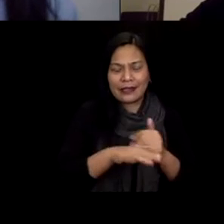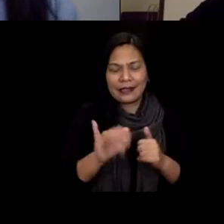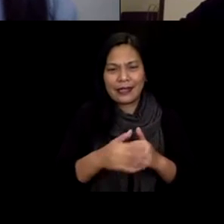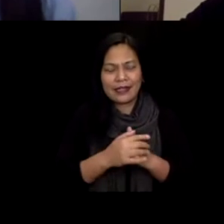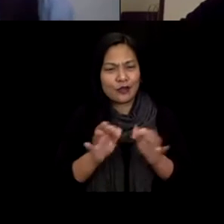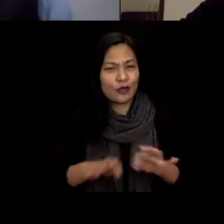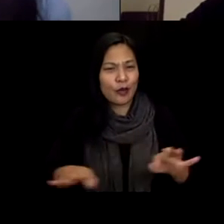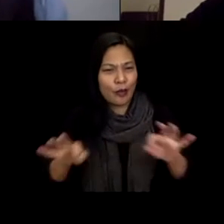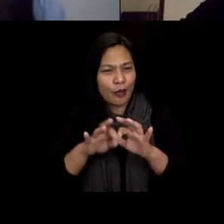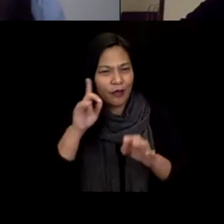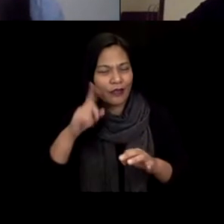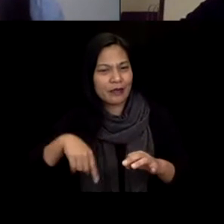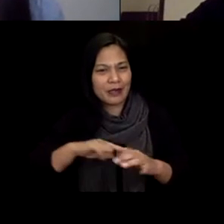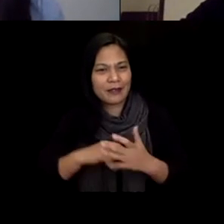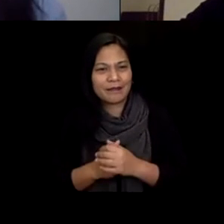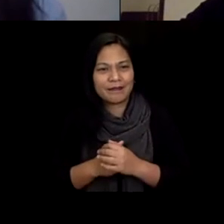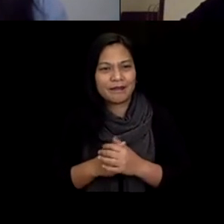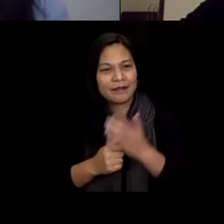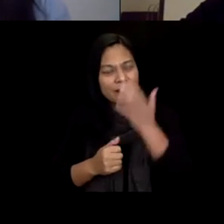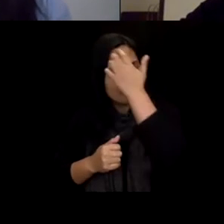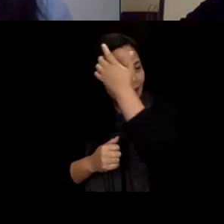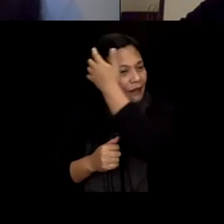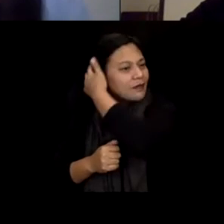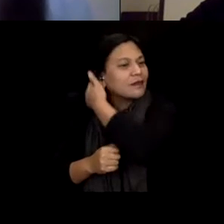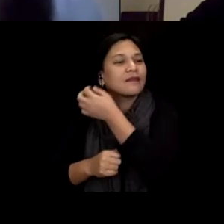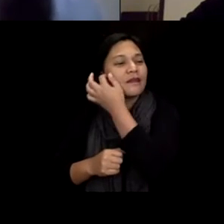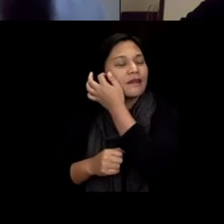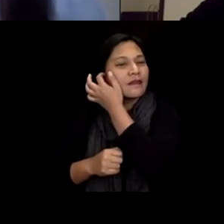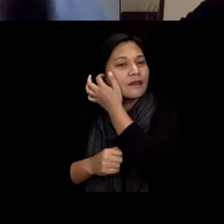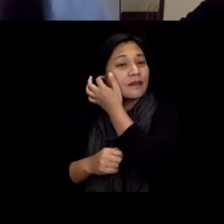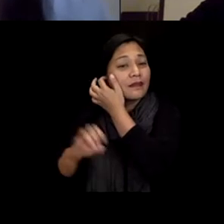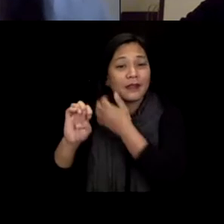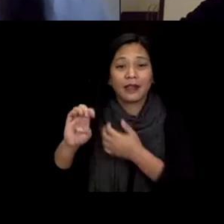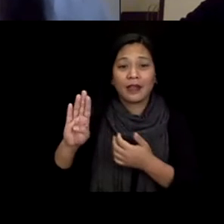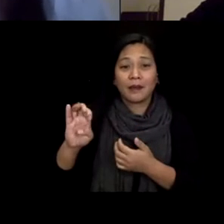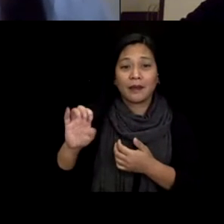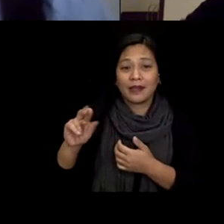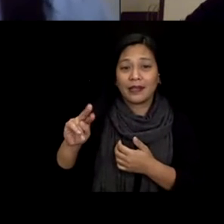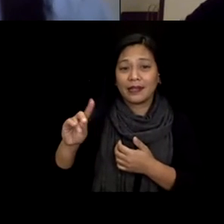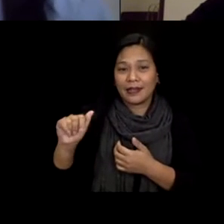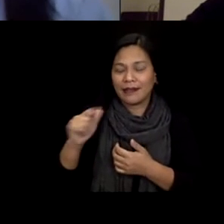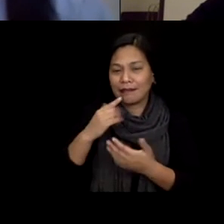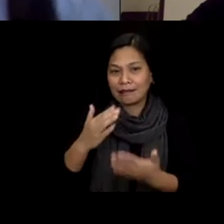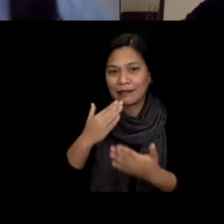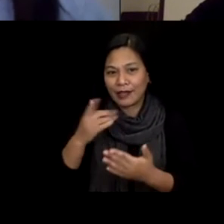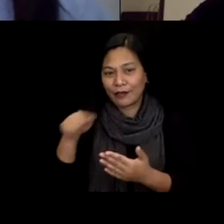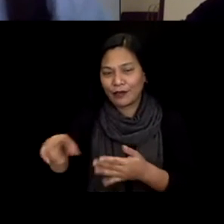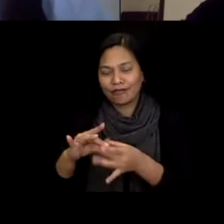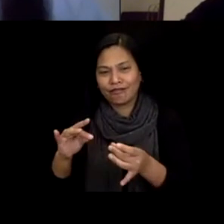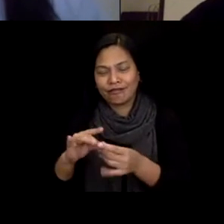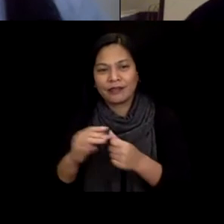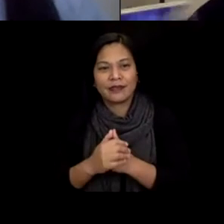Thanks for that answer, Sean. There are some, again, like time